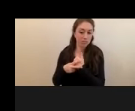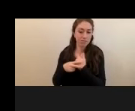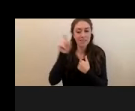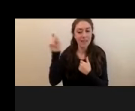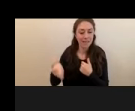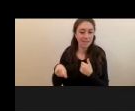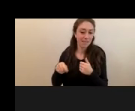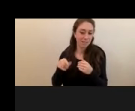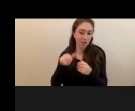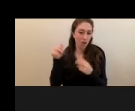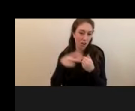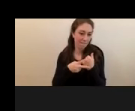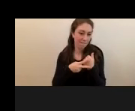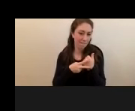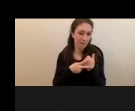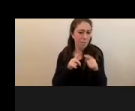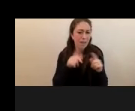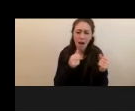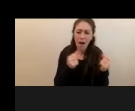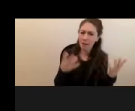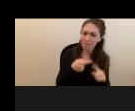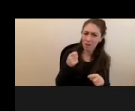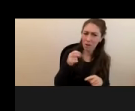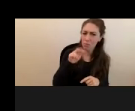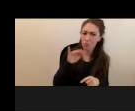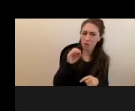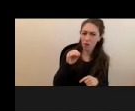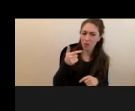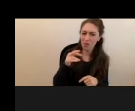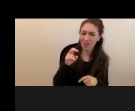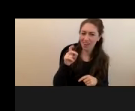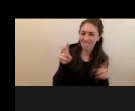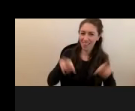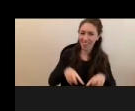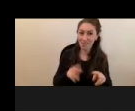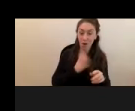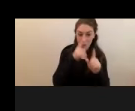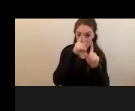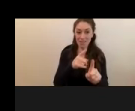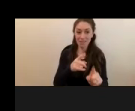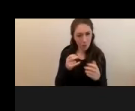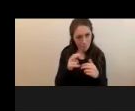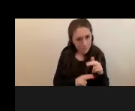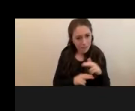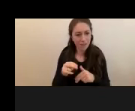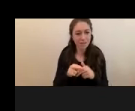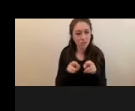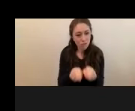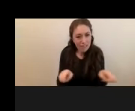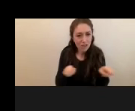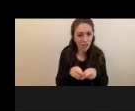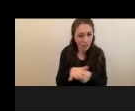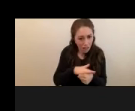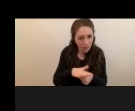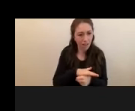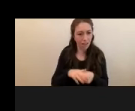Image, but not too many from the Rio Grande Valley. So it's our mission to build a regional interactive map of